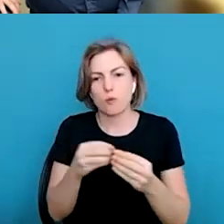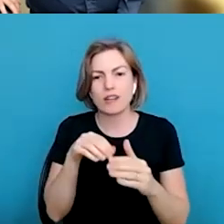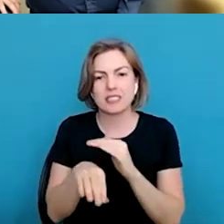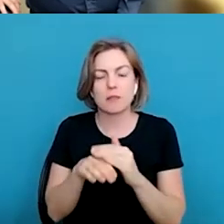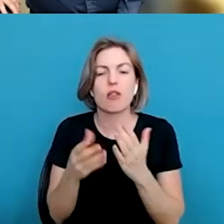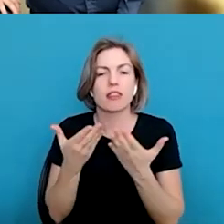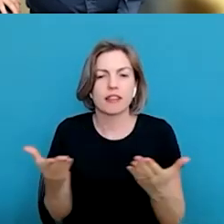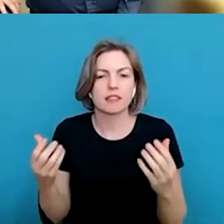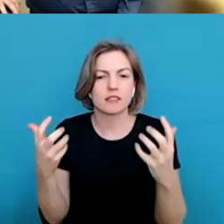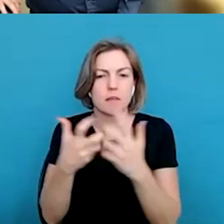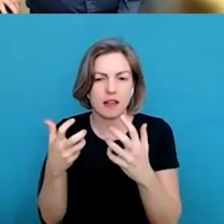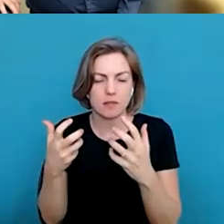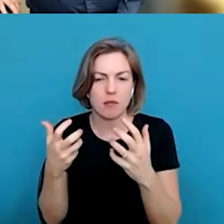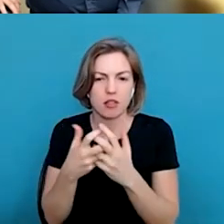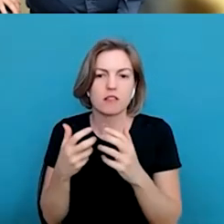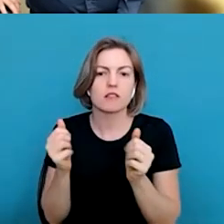are compatible with AT.